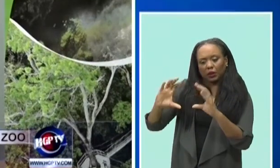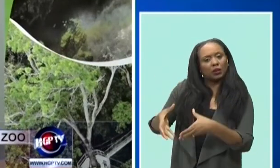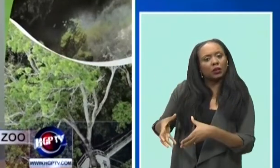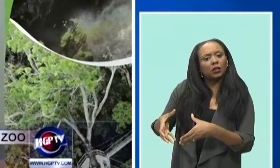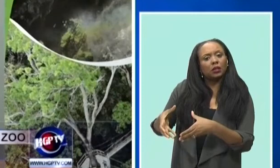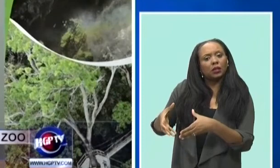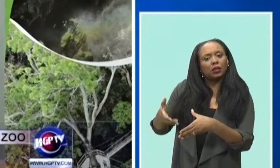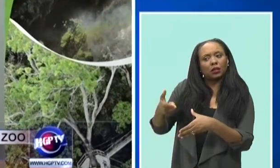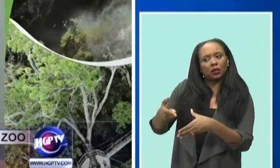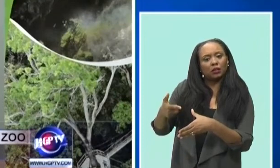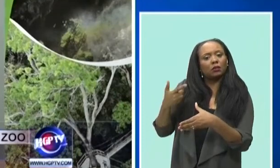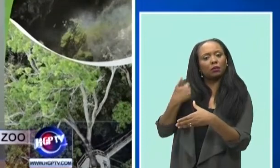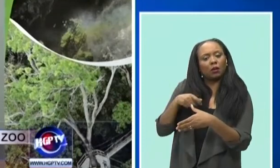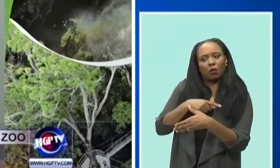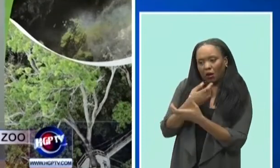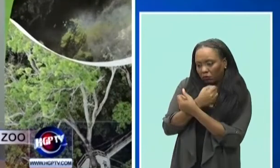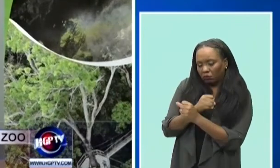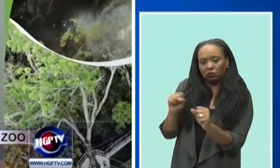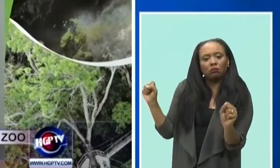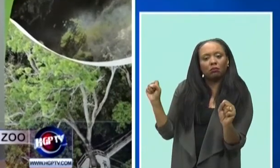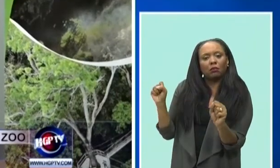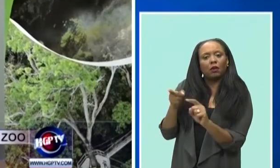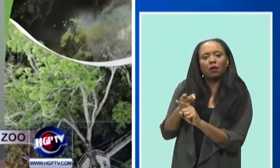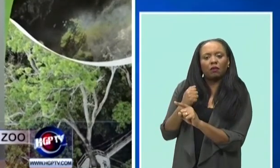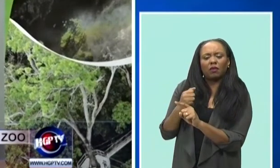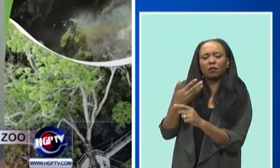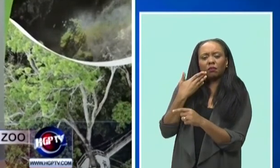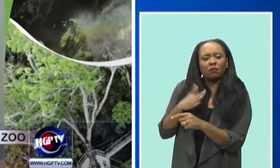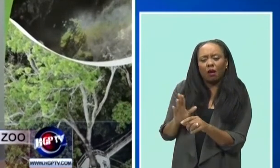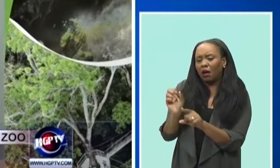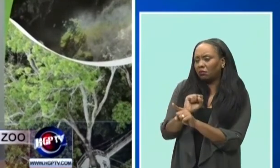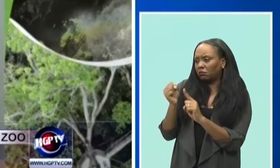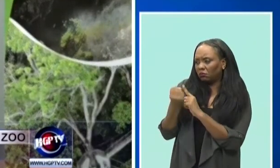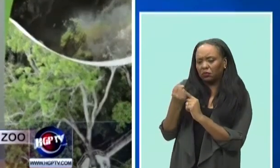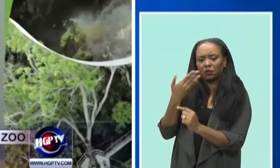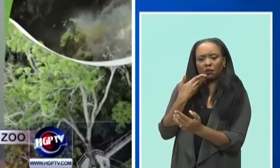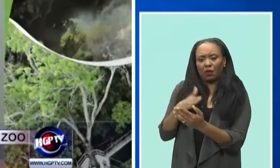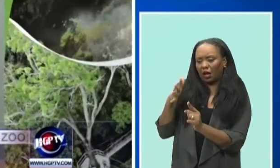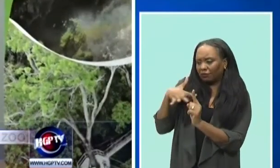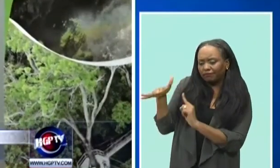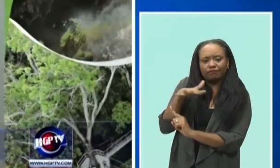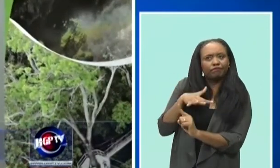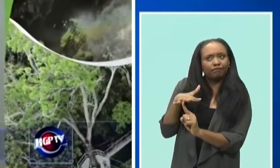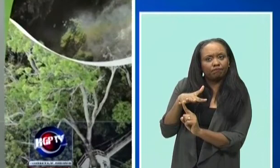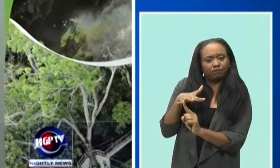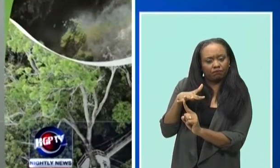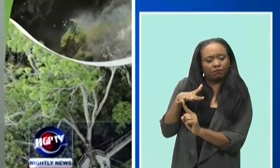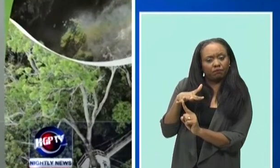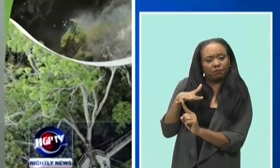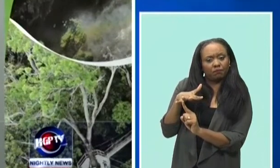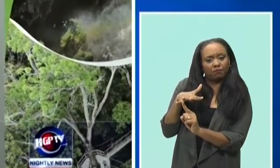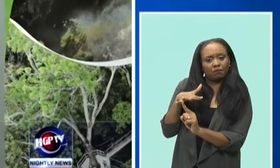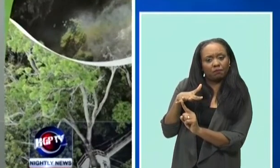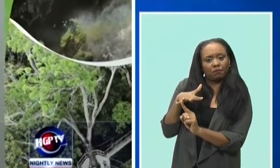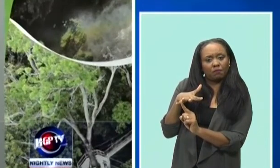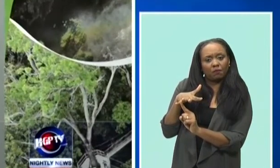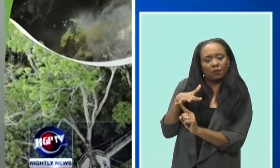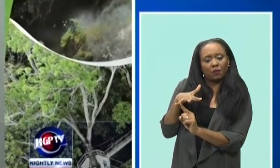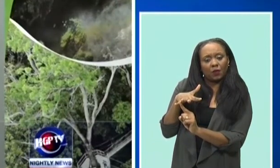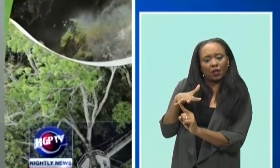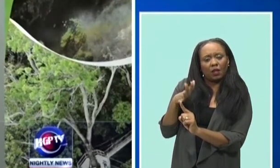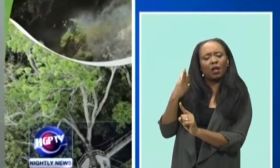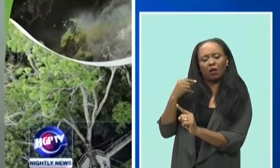have been rescued from various situations to where while the habitat could